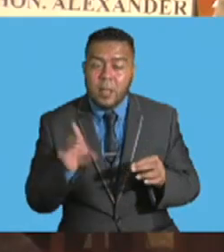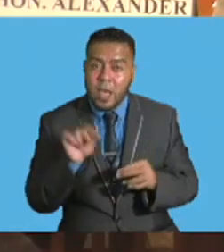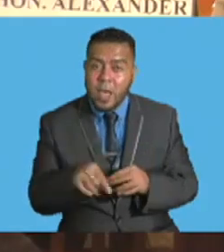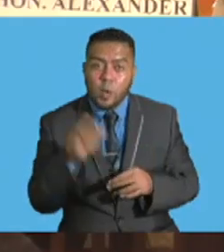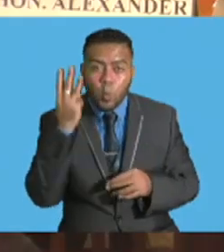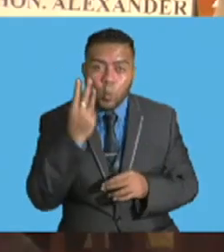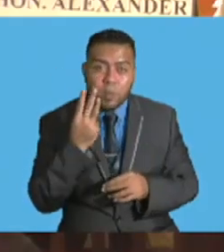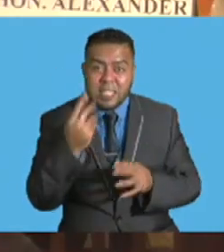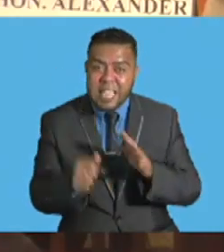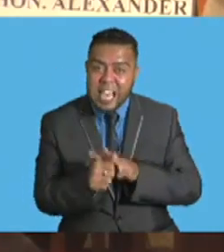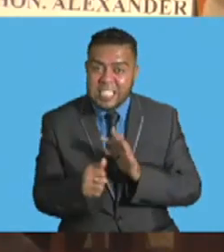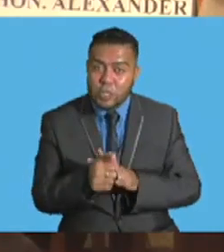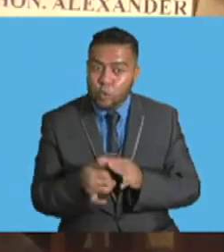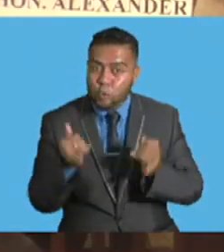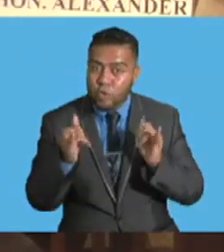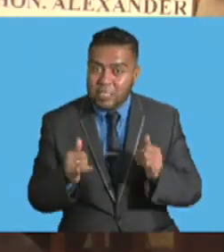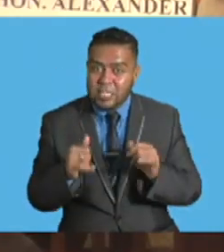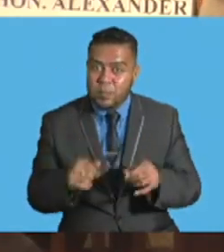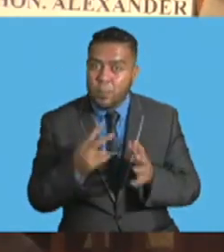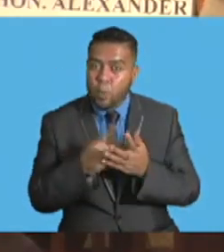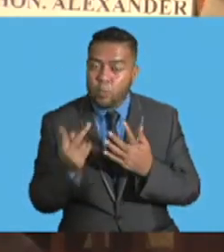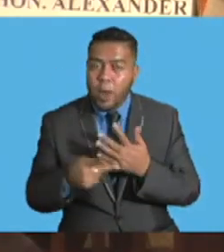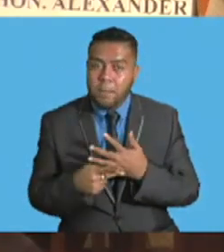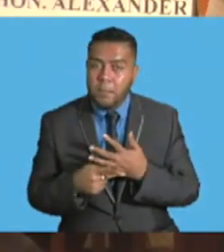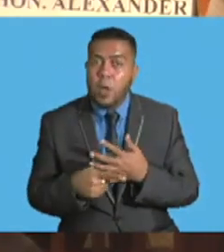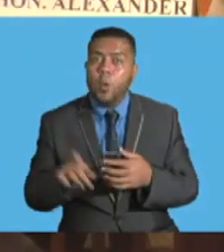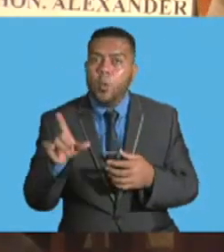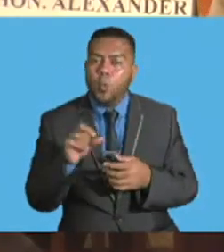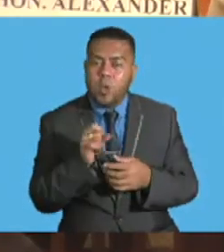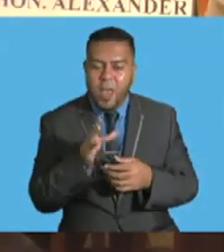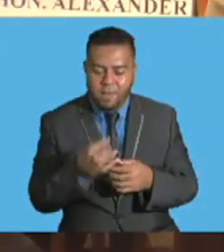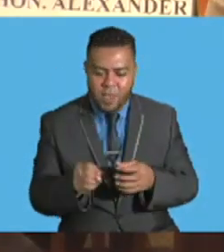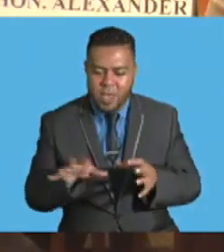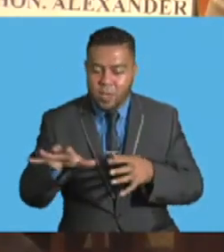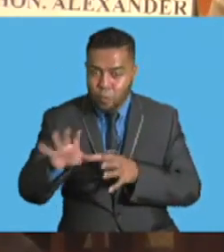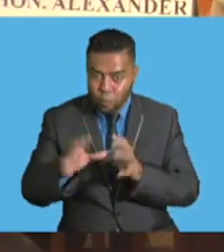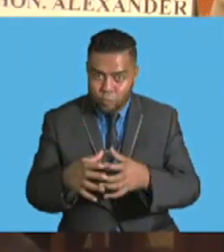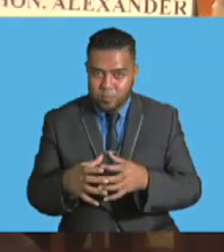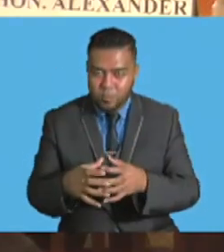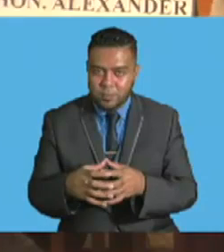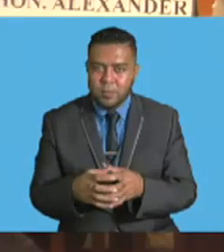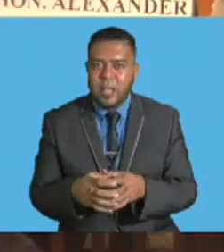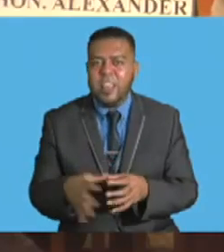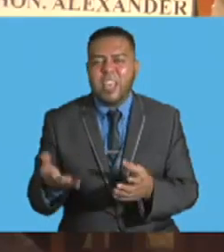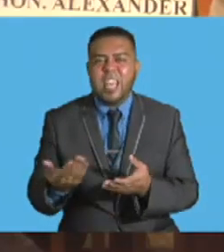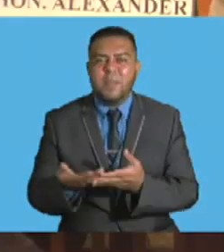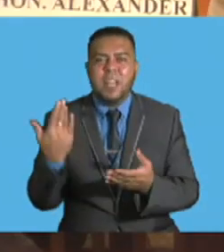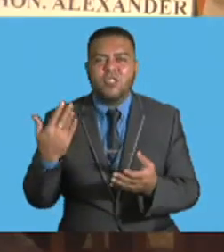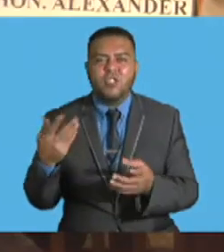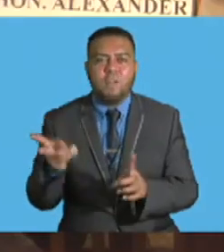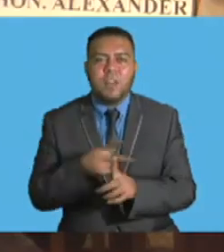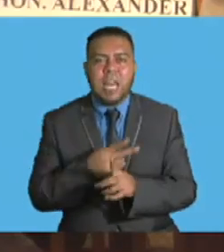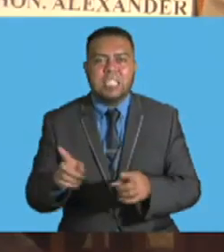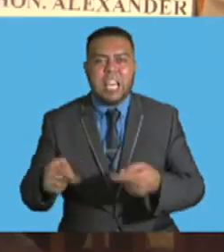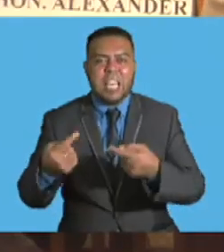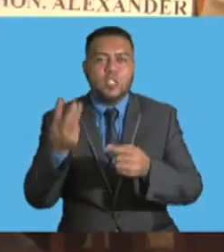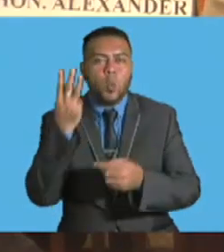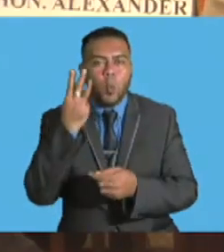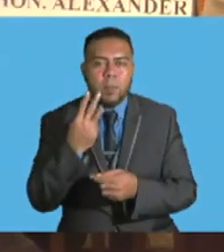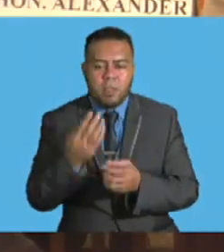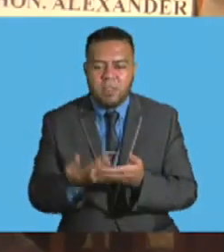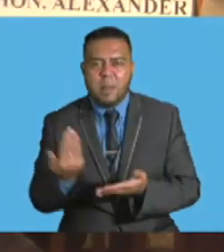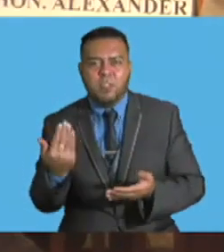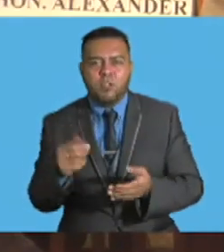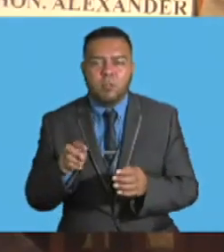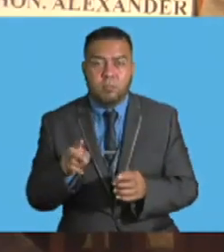women's access to justice. We have an EVO task force, an elimination of violence against women task force under the